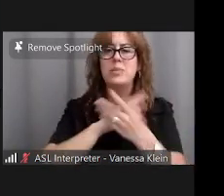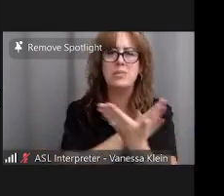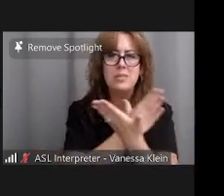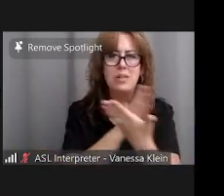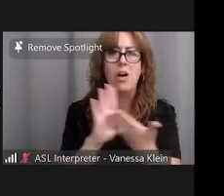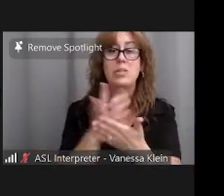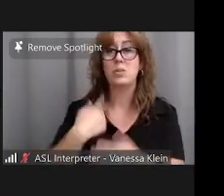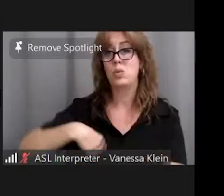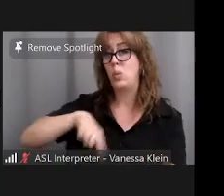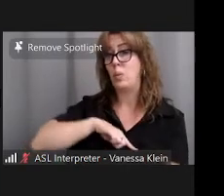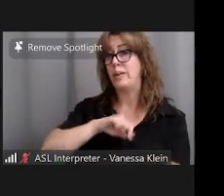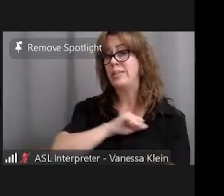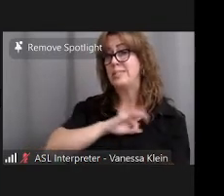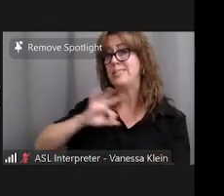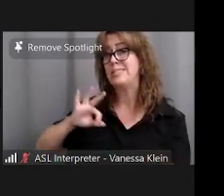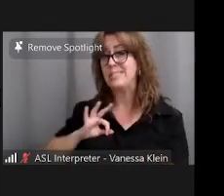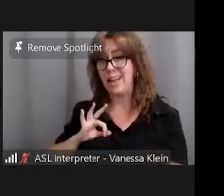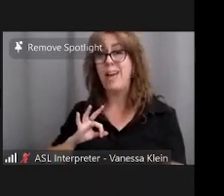can actually